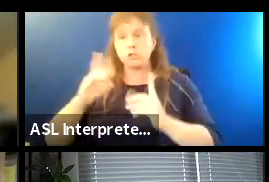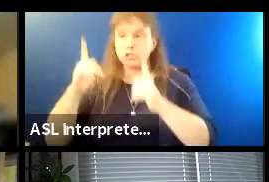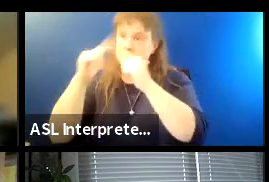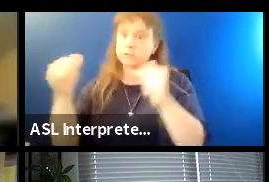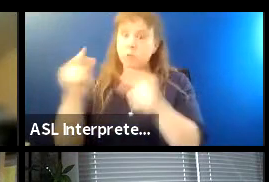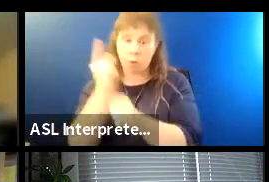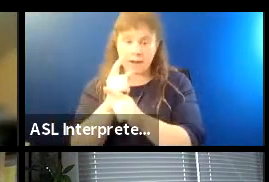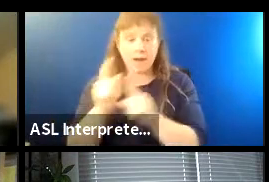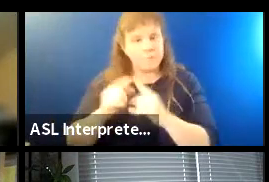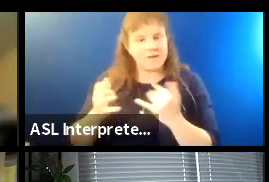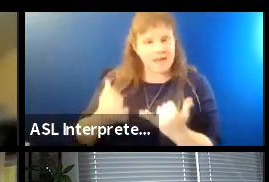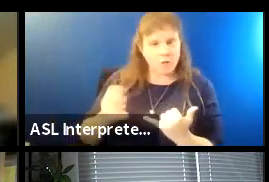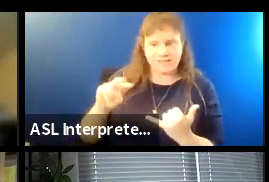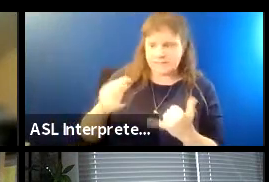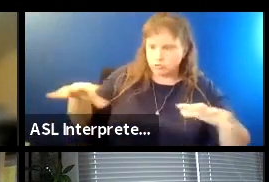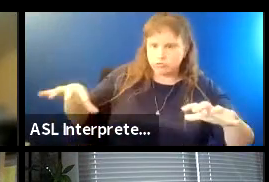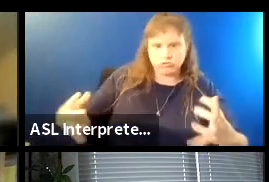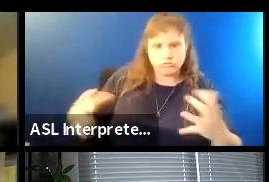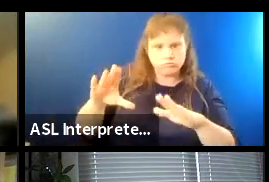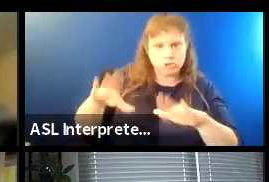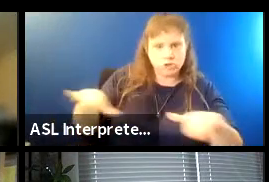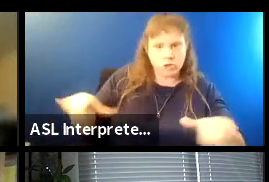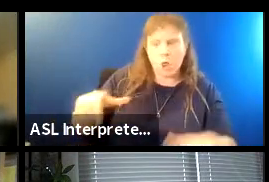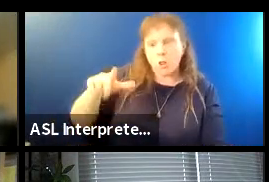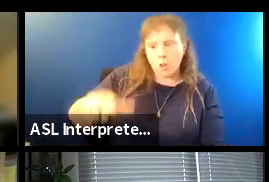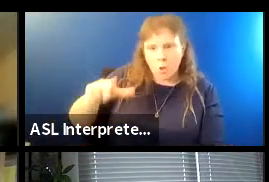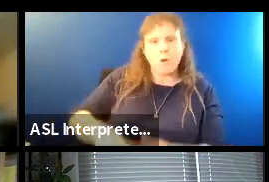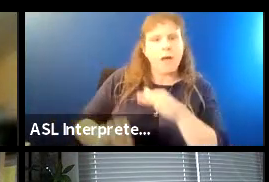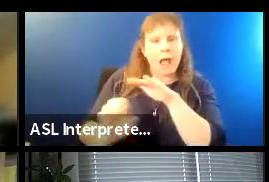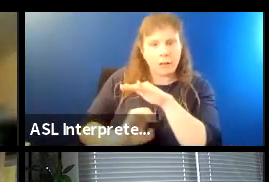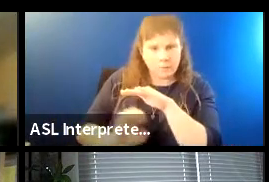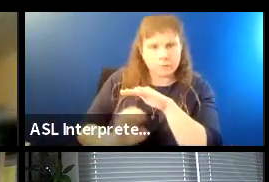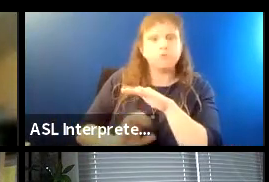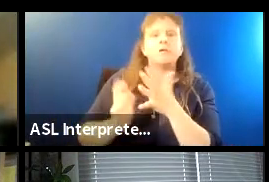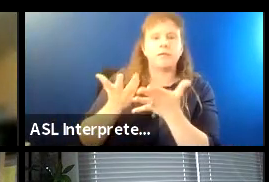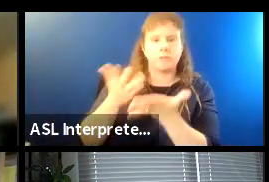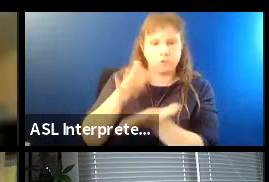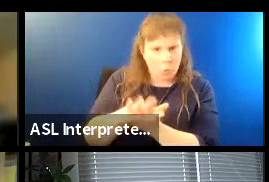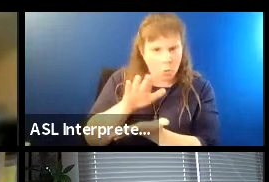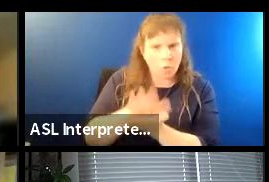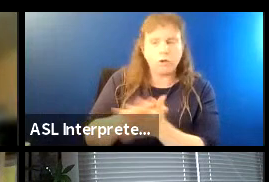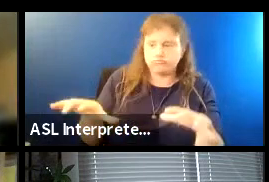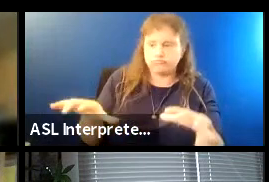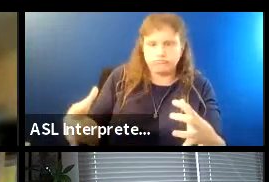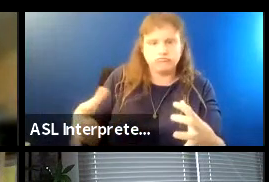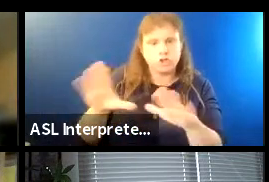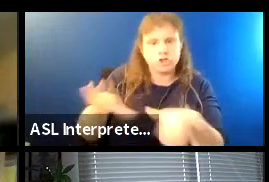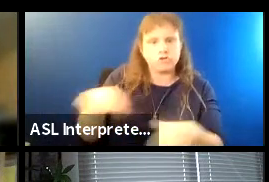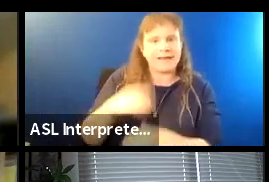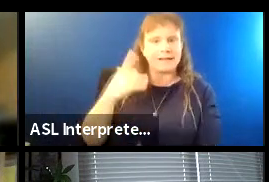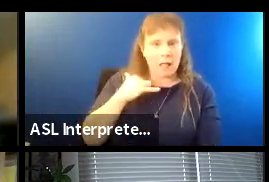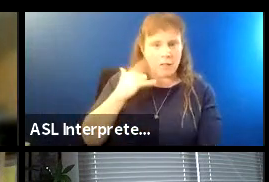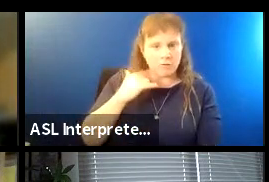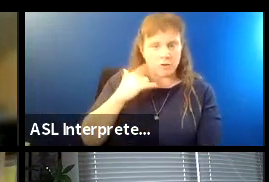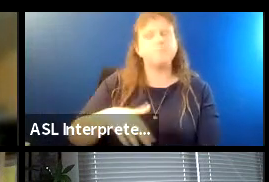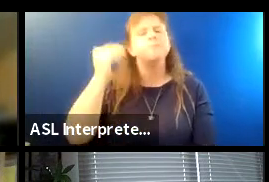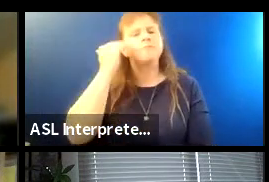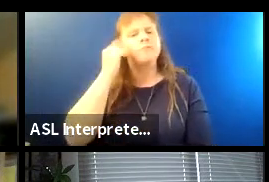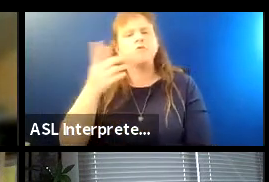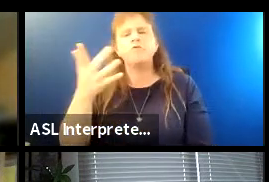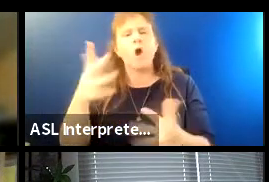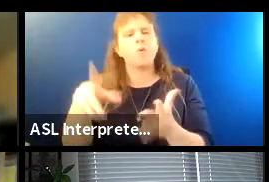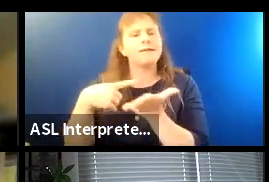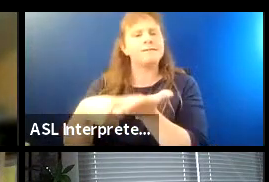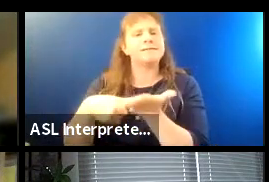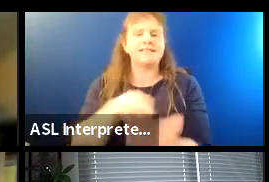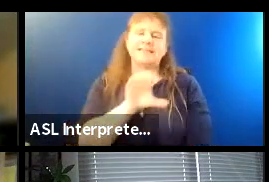the lower grades of our school population in California. I know that you've been in conversation, or CDPH